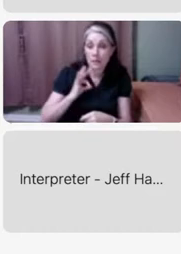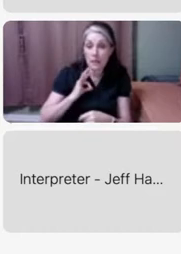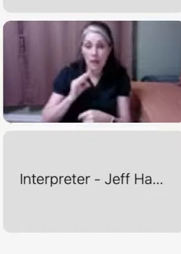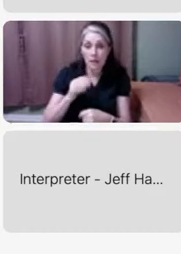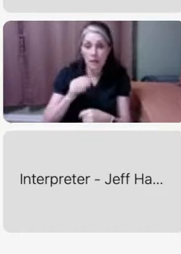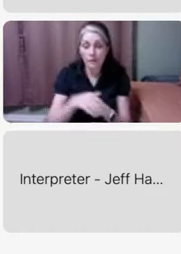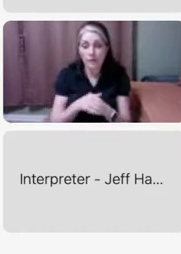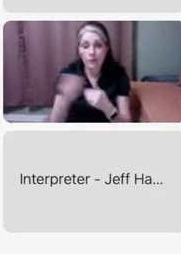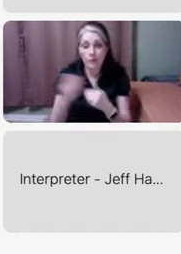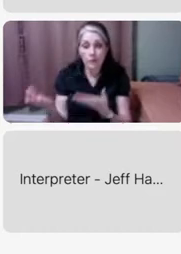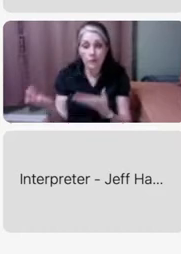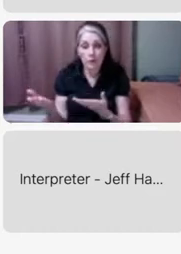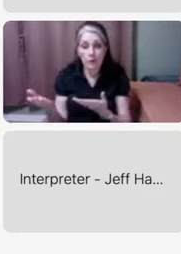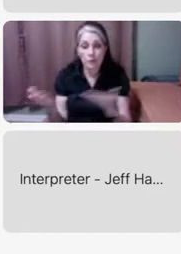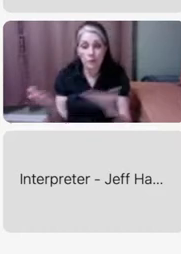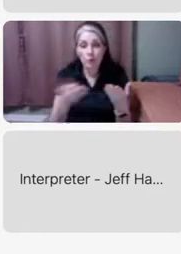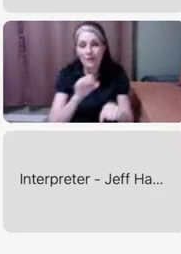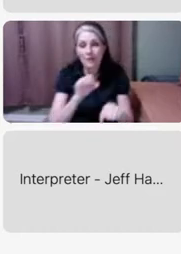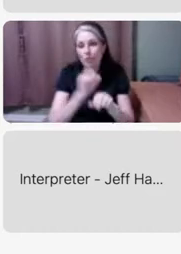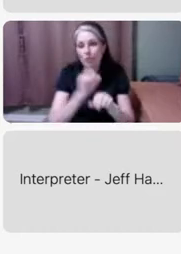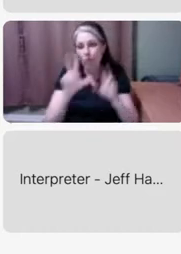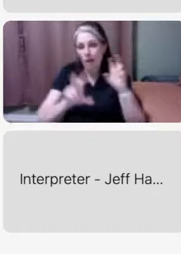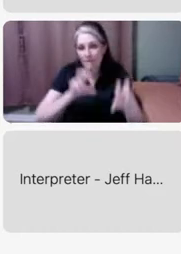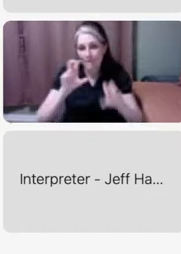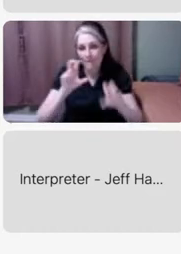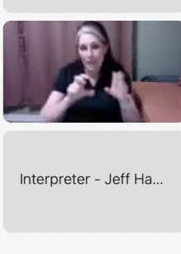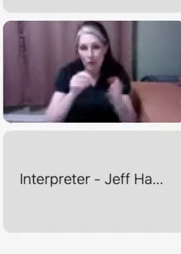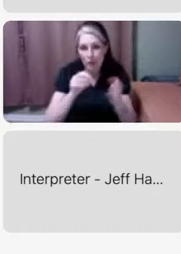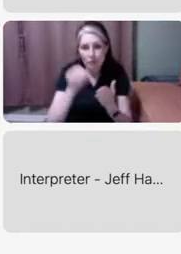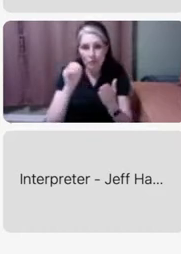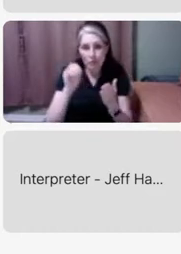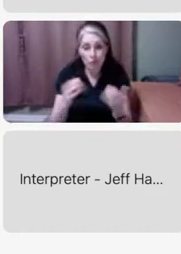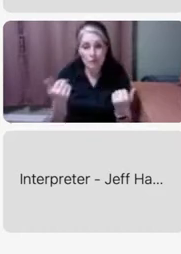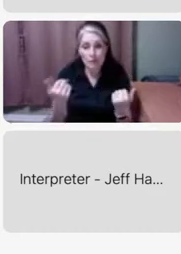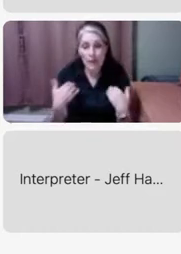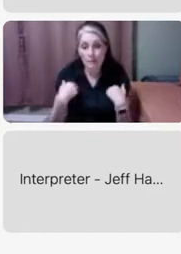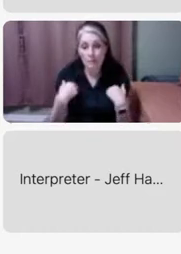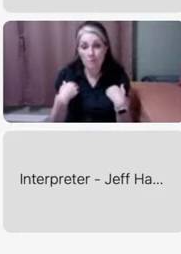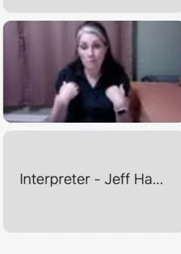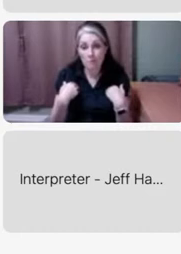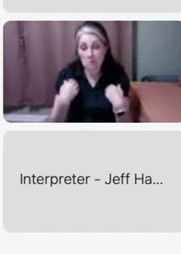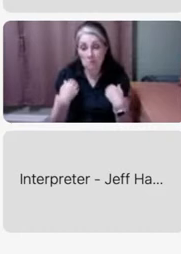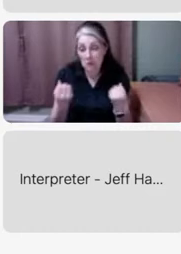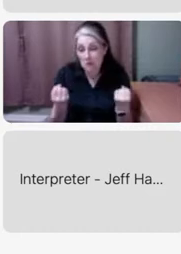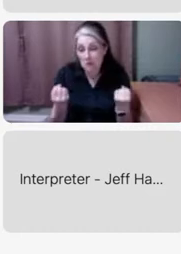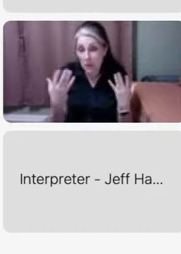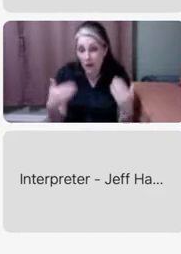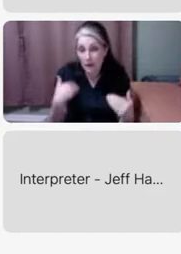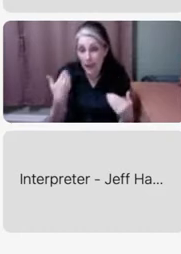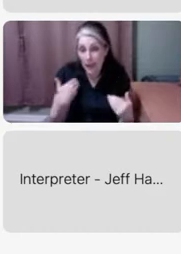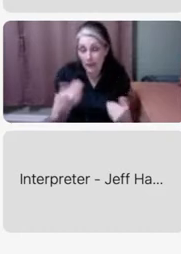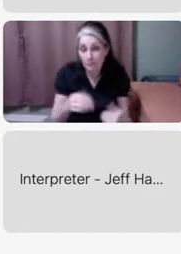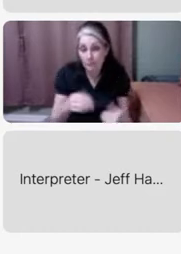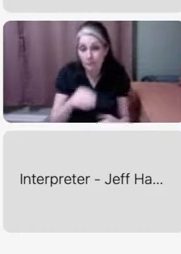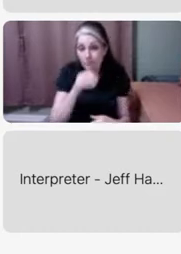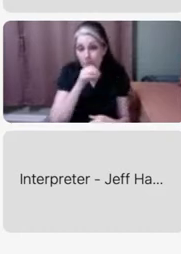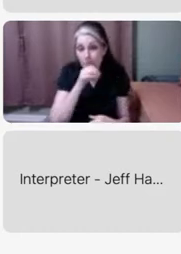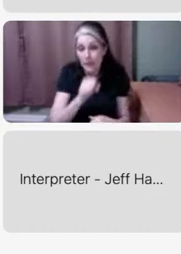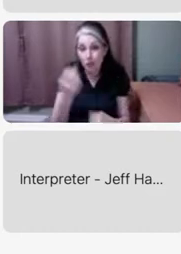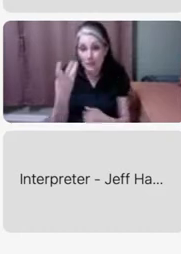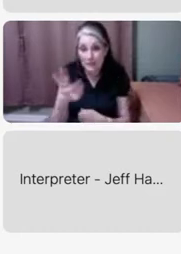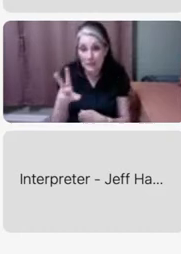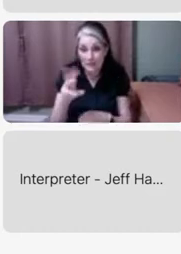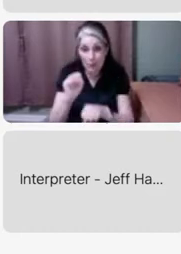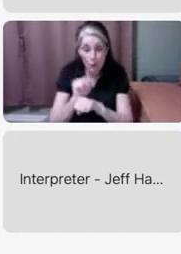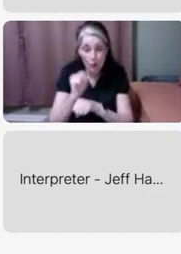fair out to our students we have a lot of uh young 16 year old students that are going to work for the summer and now that they can actually go